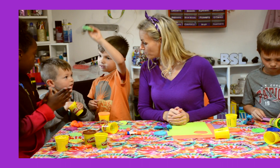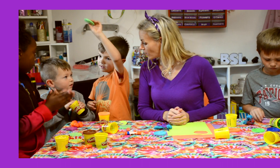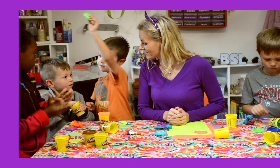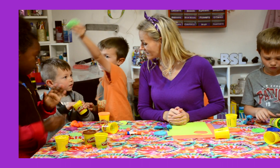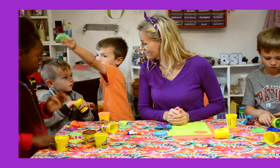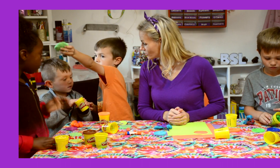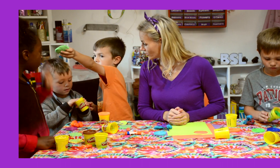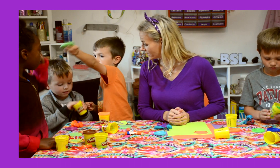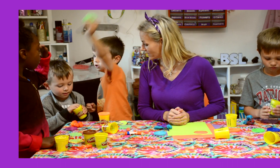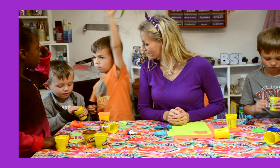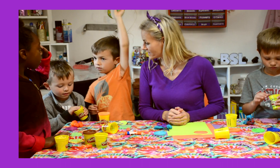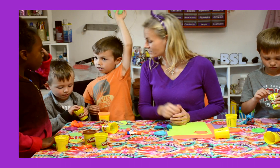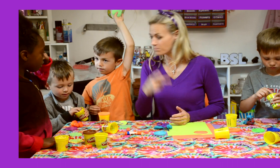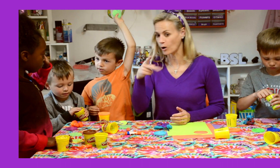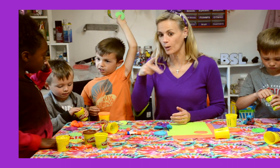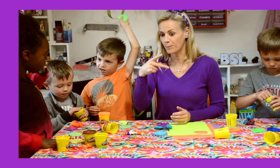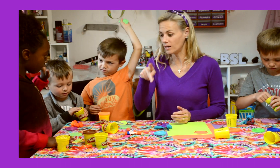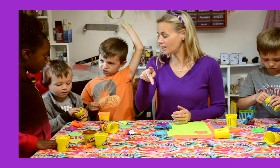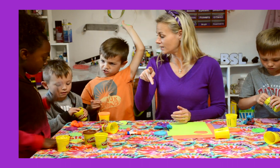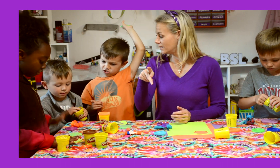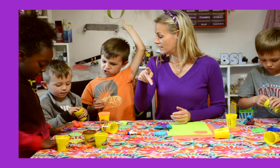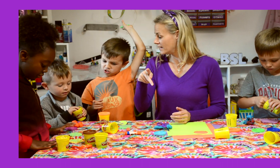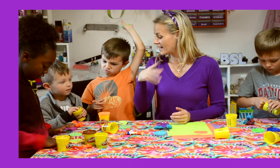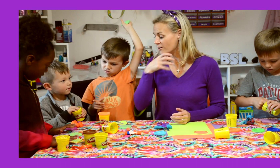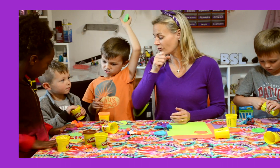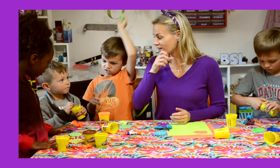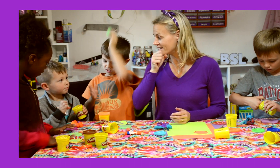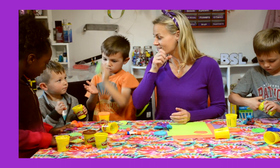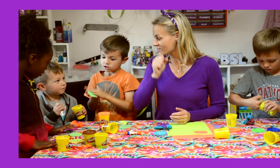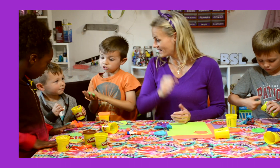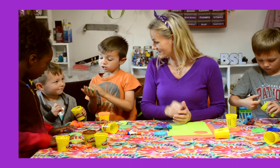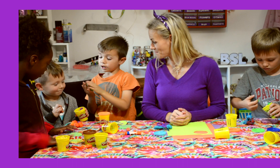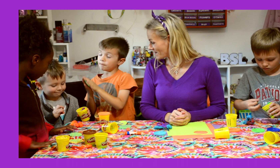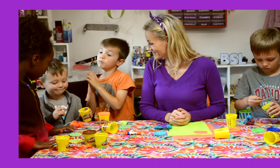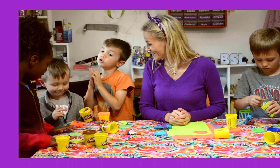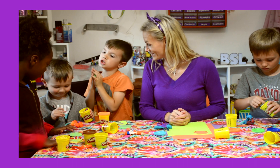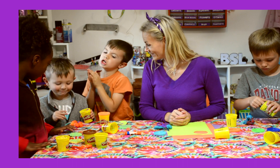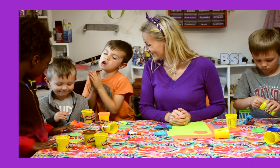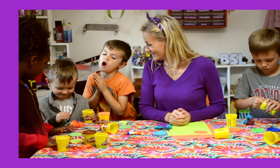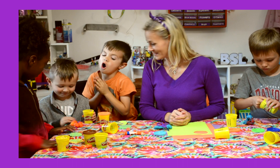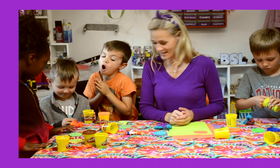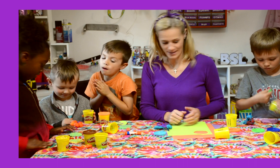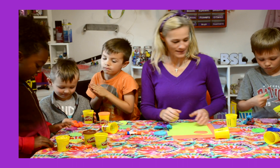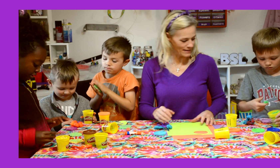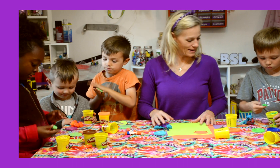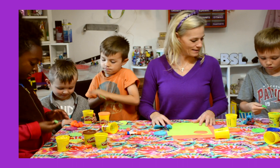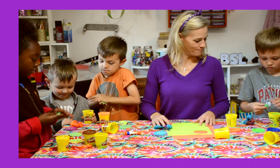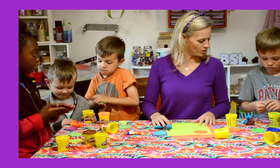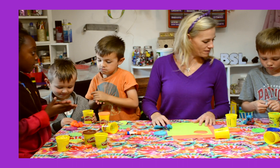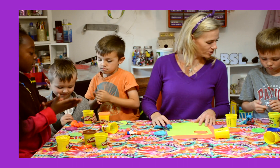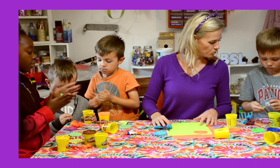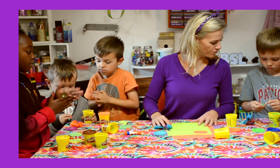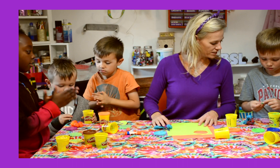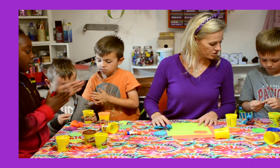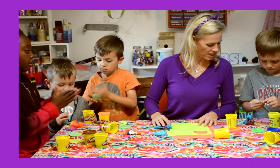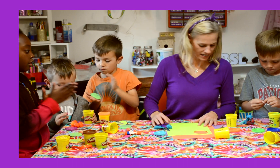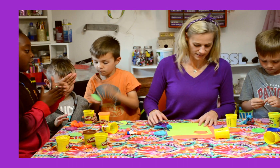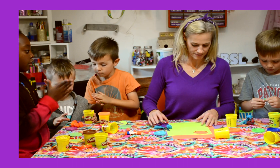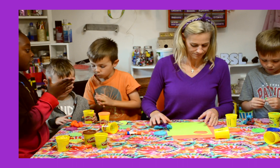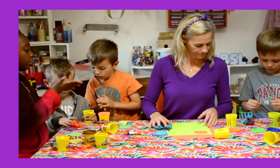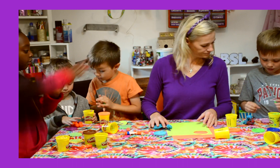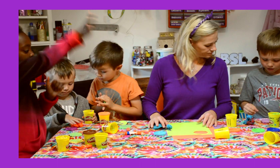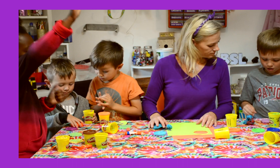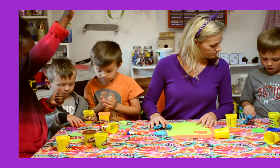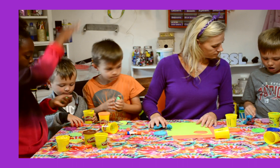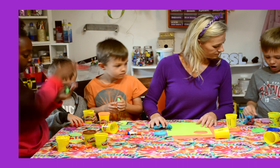like you're making a Bright Science cookie because it's purple and orange. Yeah, is a Bright Science cookie? Yum. What about you over here, Jack?